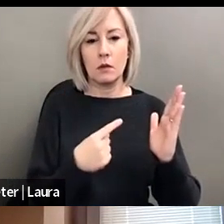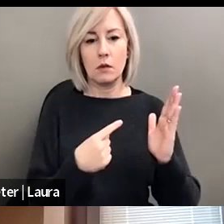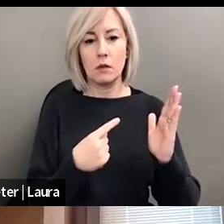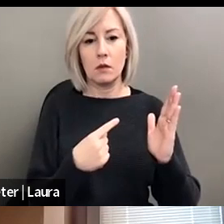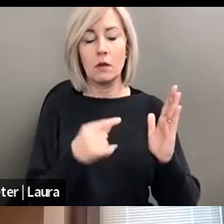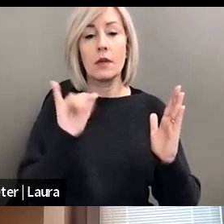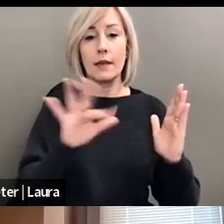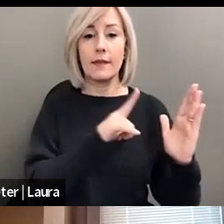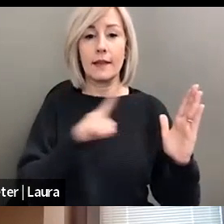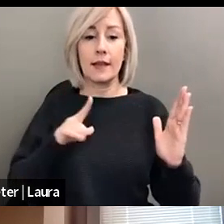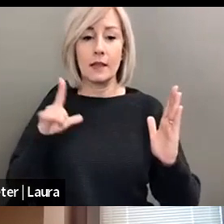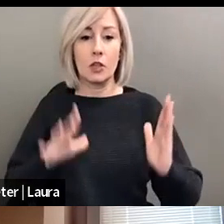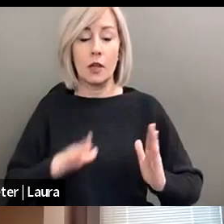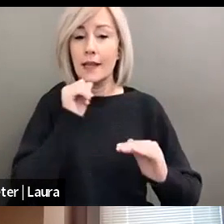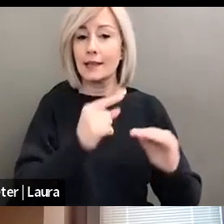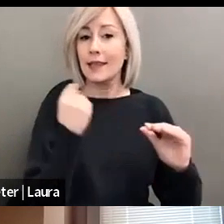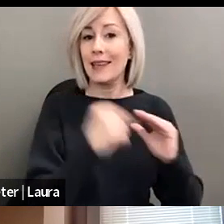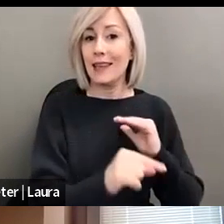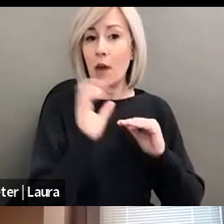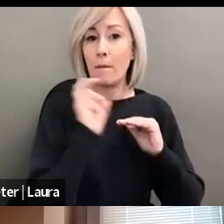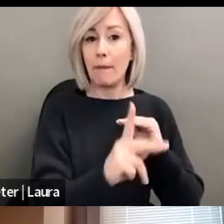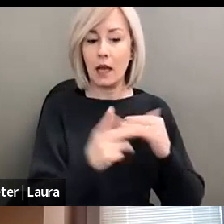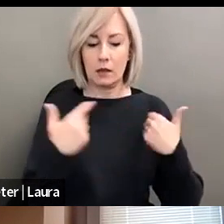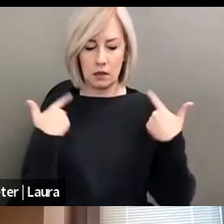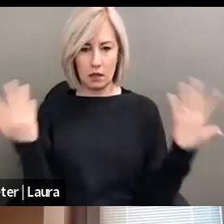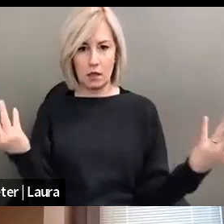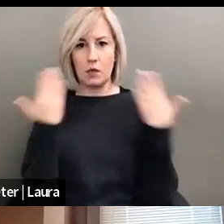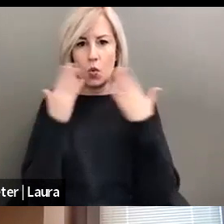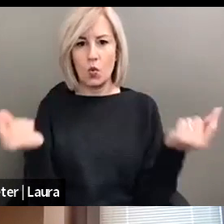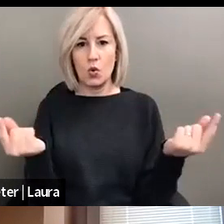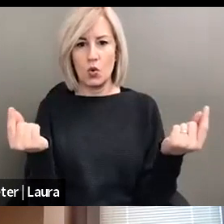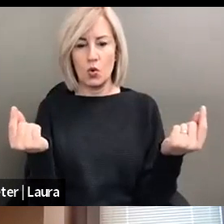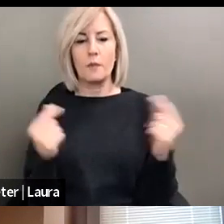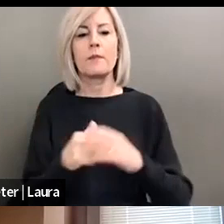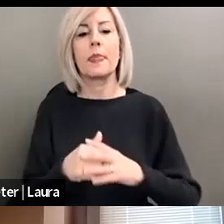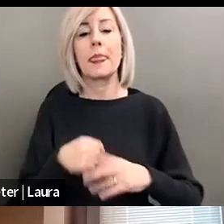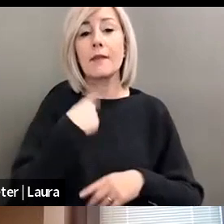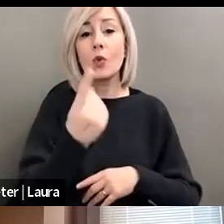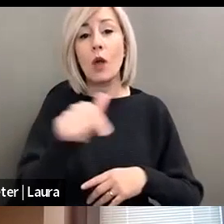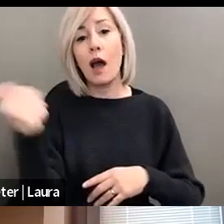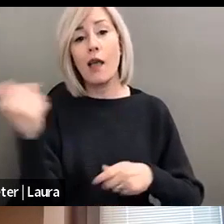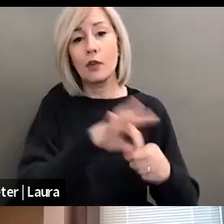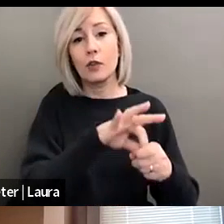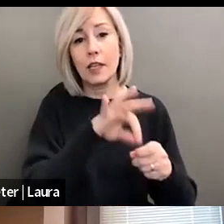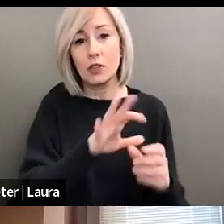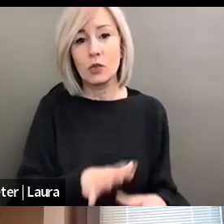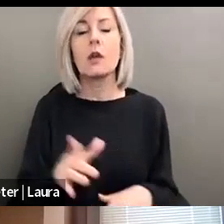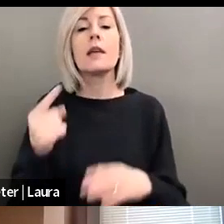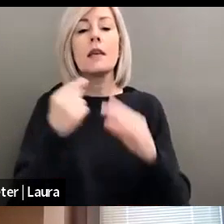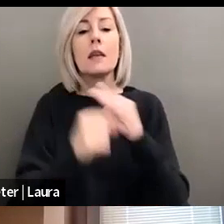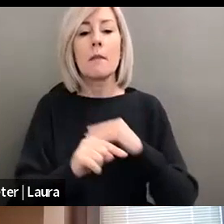the legislator doesn't email them back, they don't know what to do. What I've told other constituents to do is email